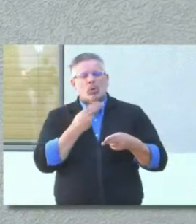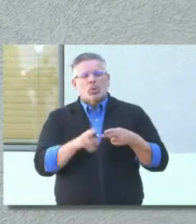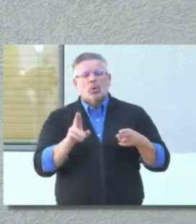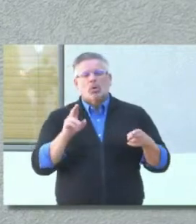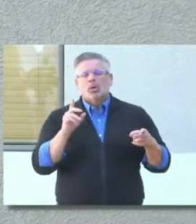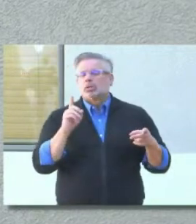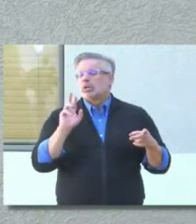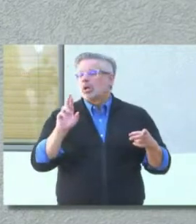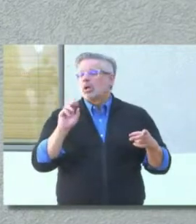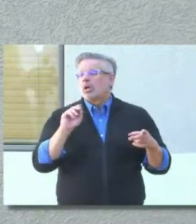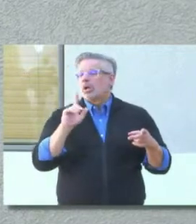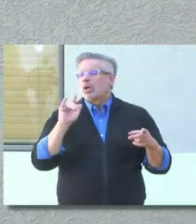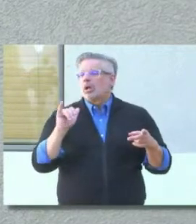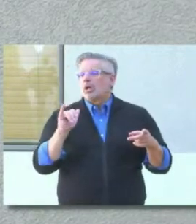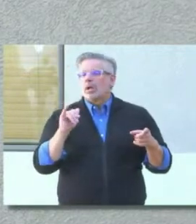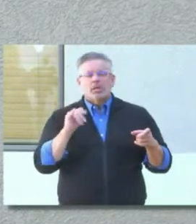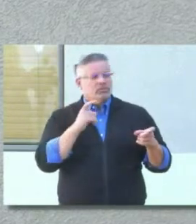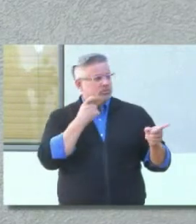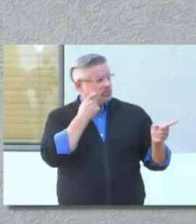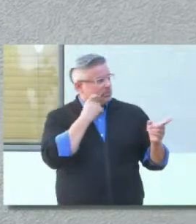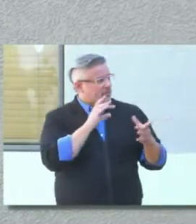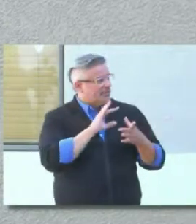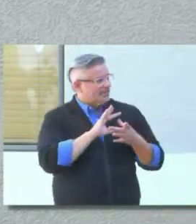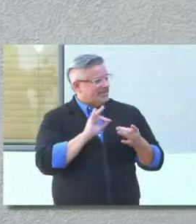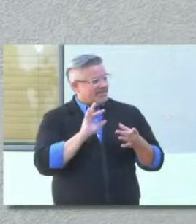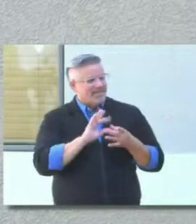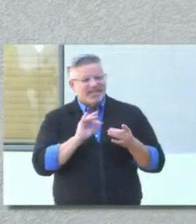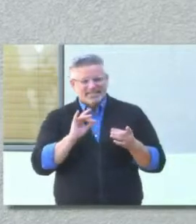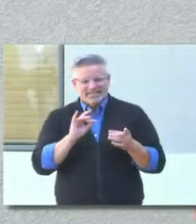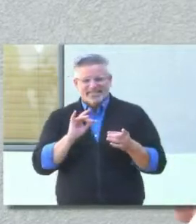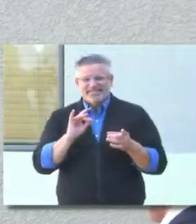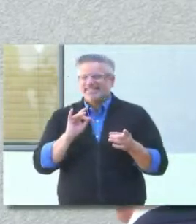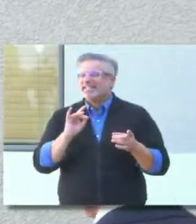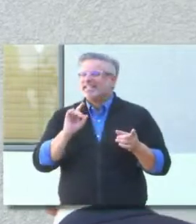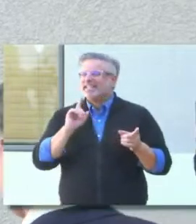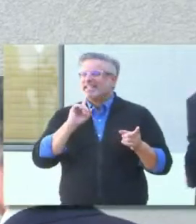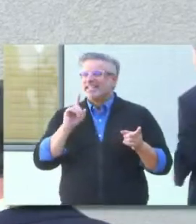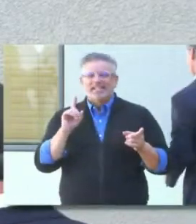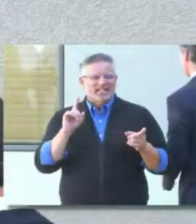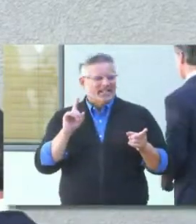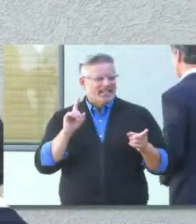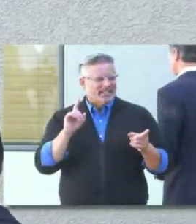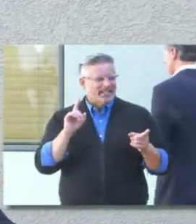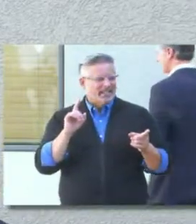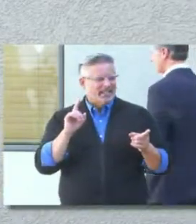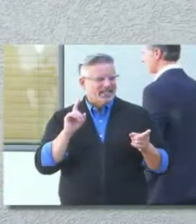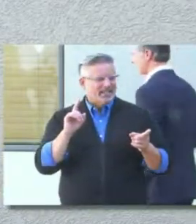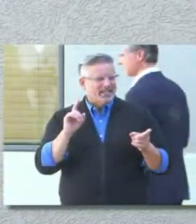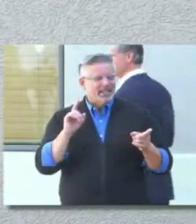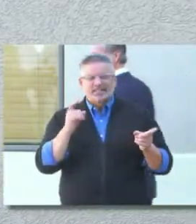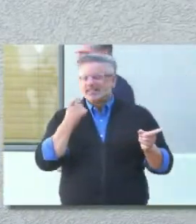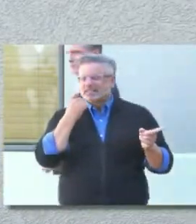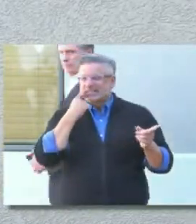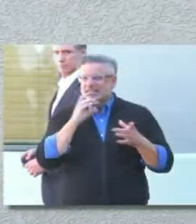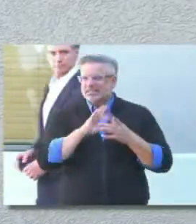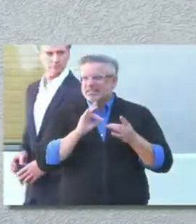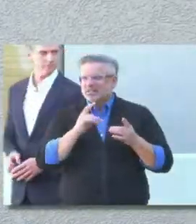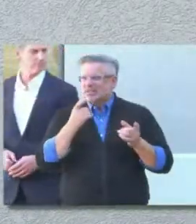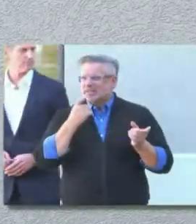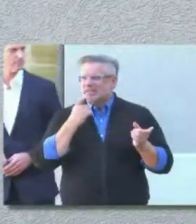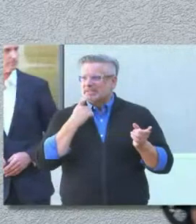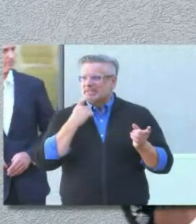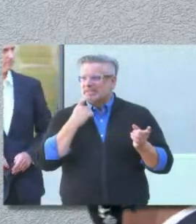Dr. Ghaly. From what you said, and then I have a question for the governor too, but Dr. Ghaly, from what you said, are you saying